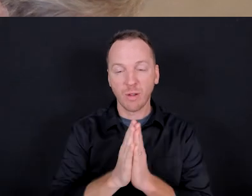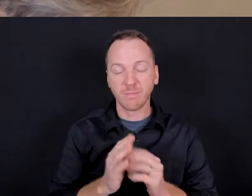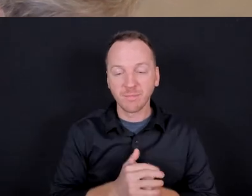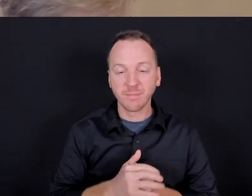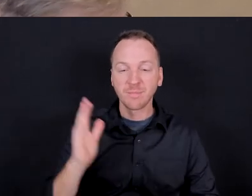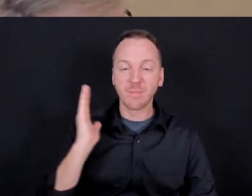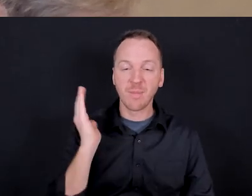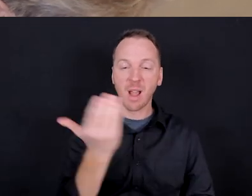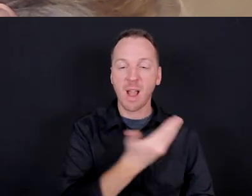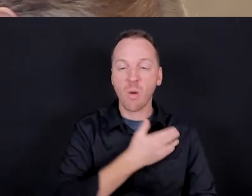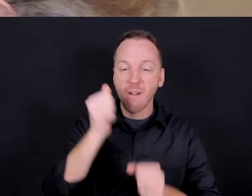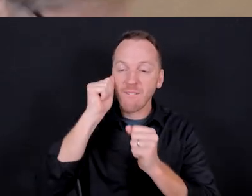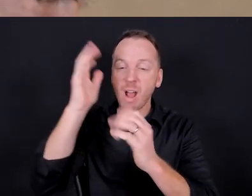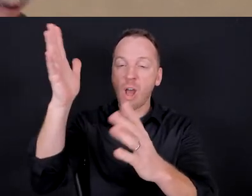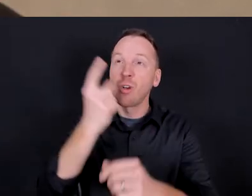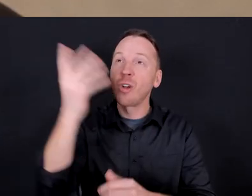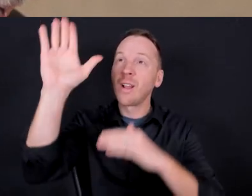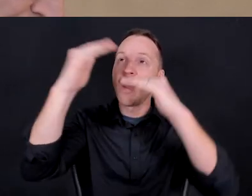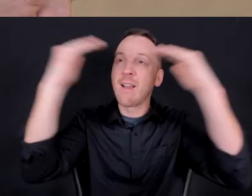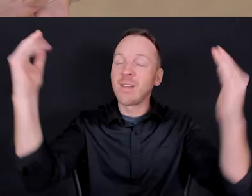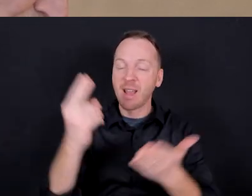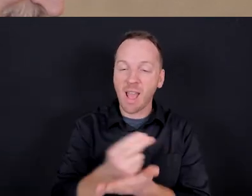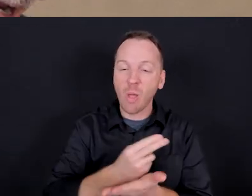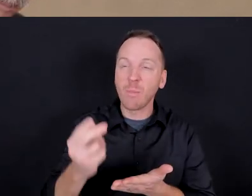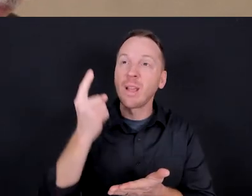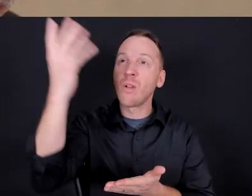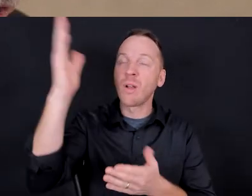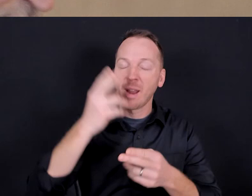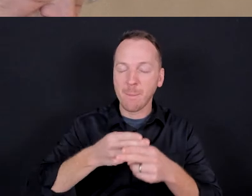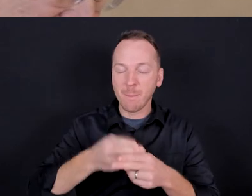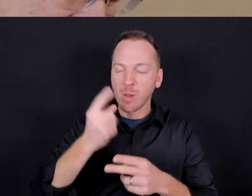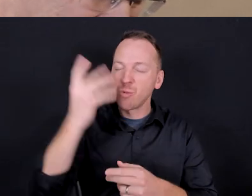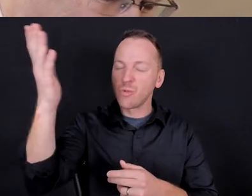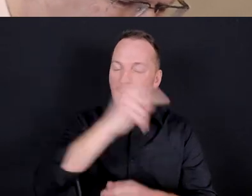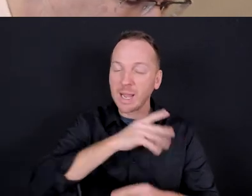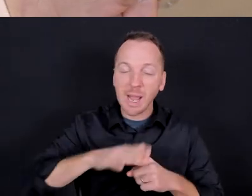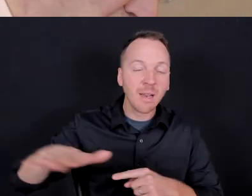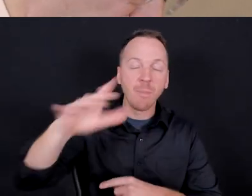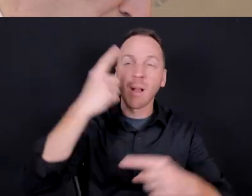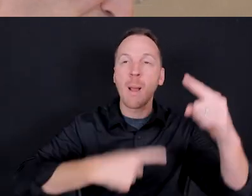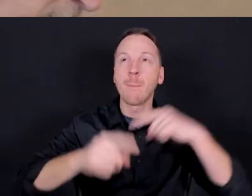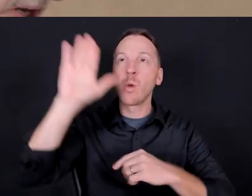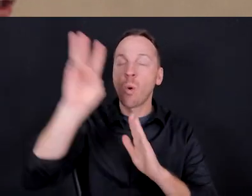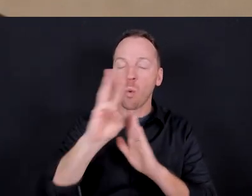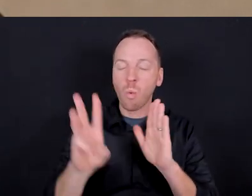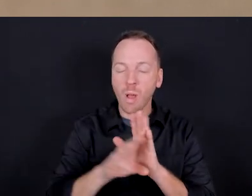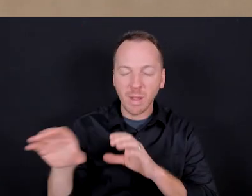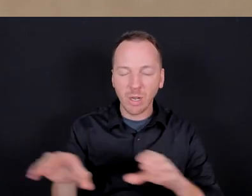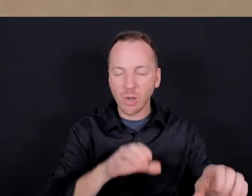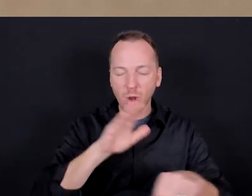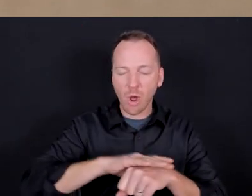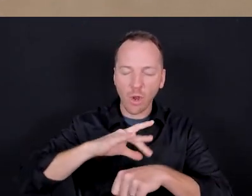Prayer. Our Father in heaven, hallowed be your name. Your kingdom come, your will be